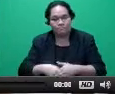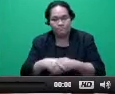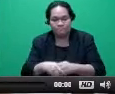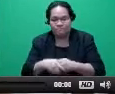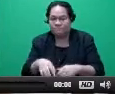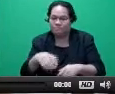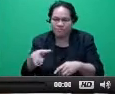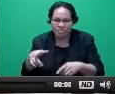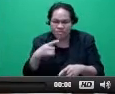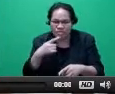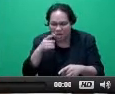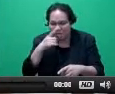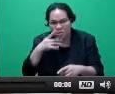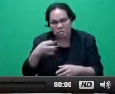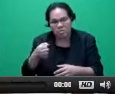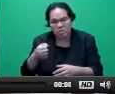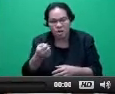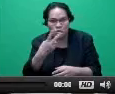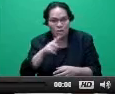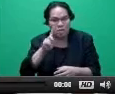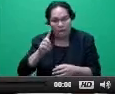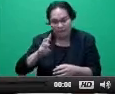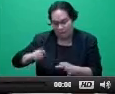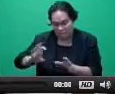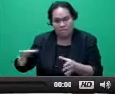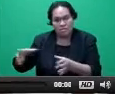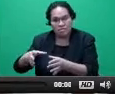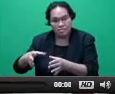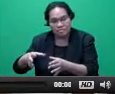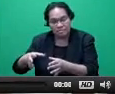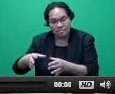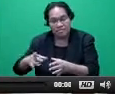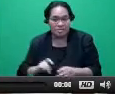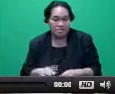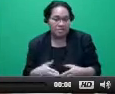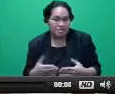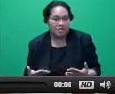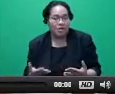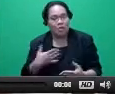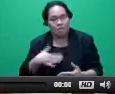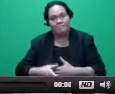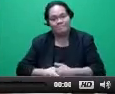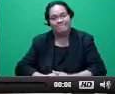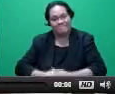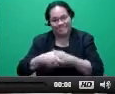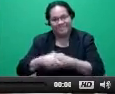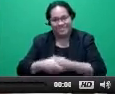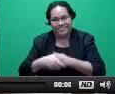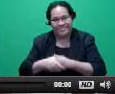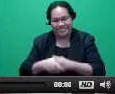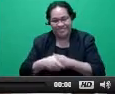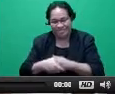members of the Independence of Parliament, our 21 members of Parliament, including this Kandavu candidate. My further congratulations to the